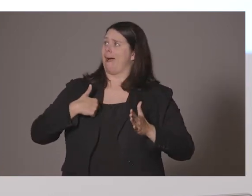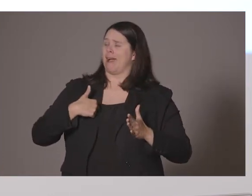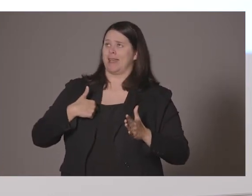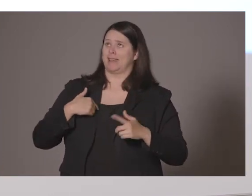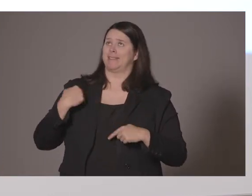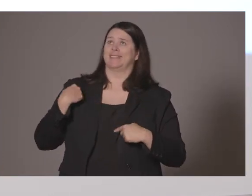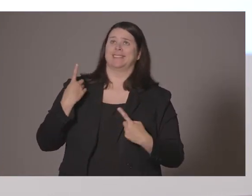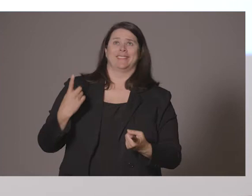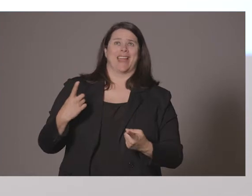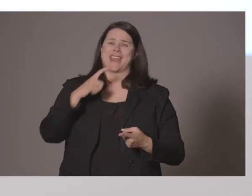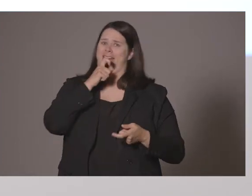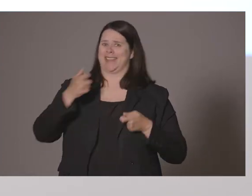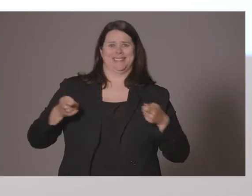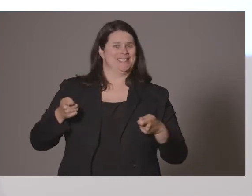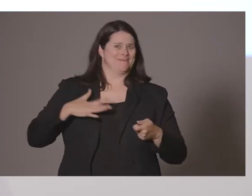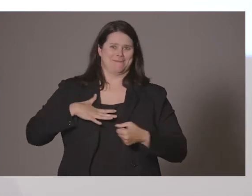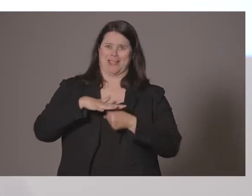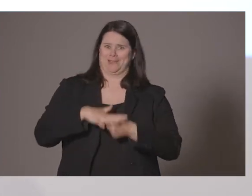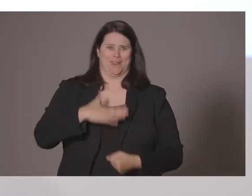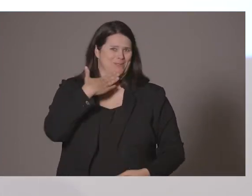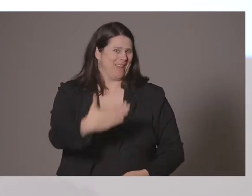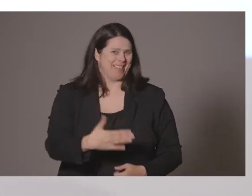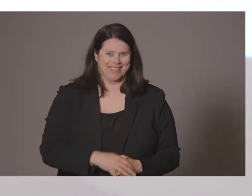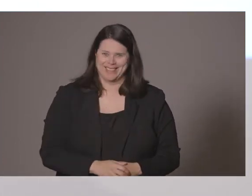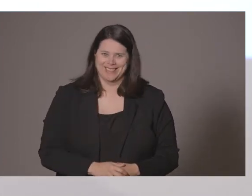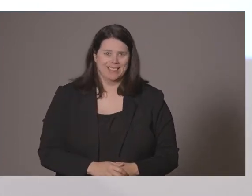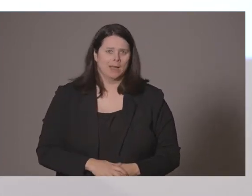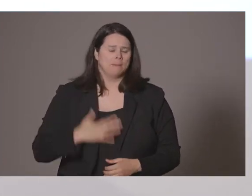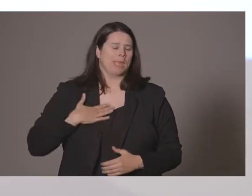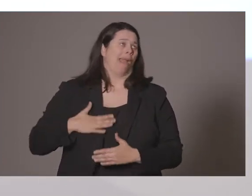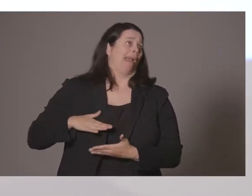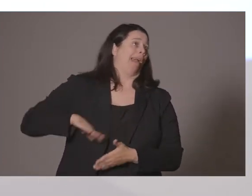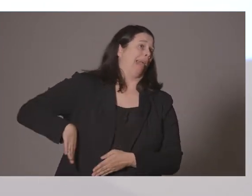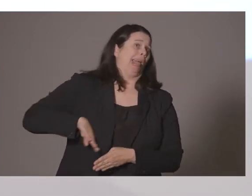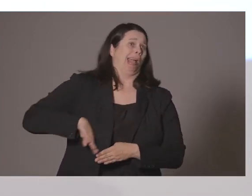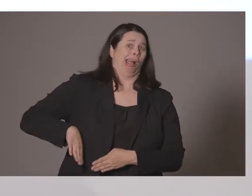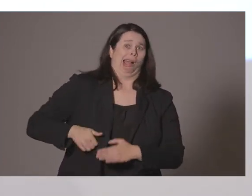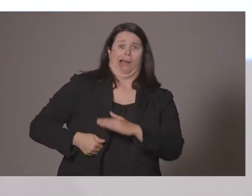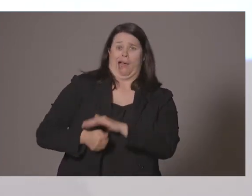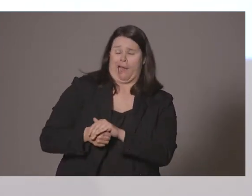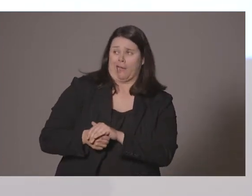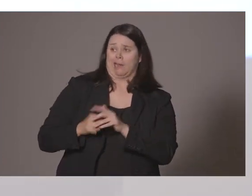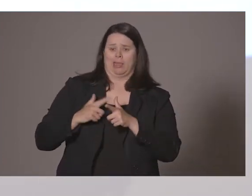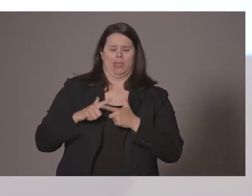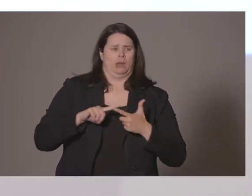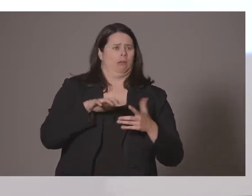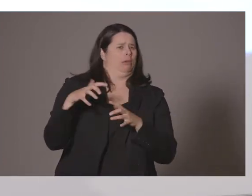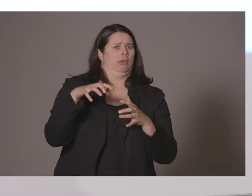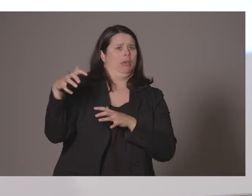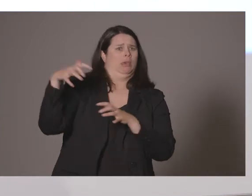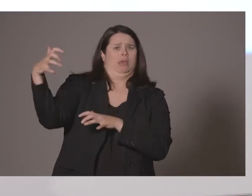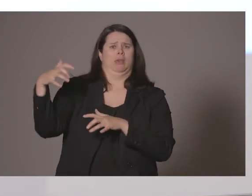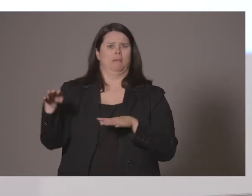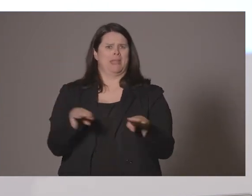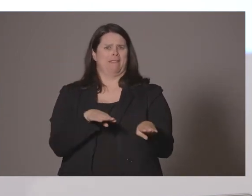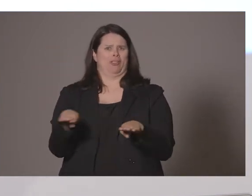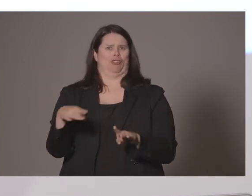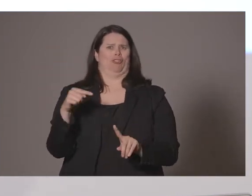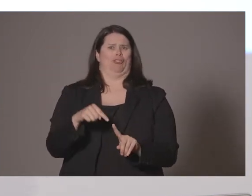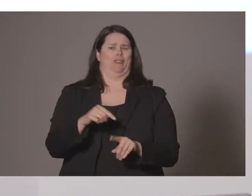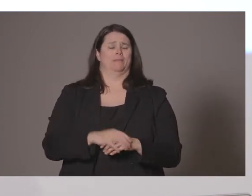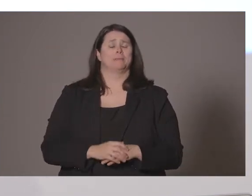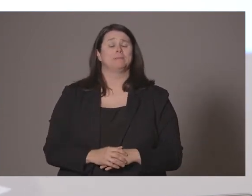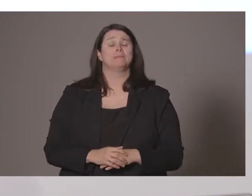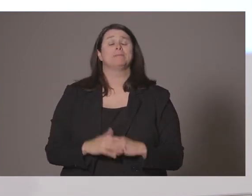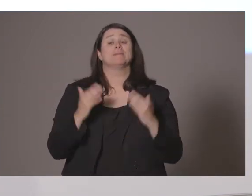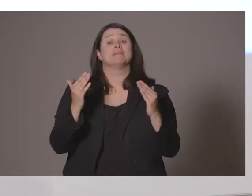stressors, about how we haven't been working with our difficulties. It's also